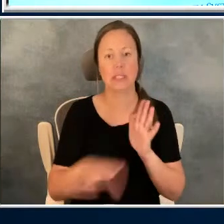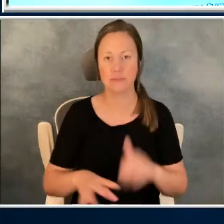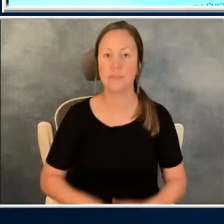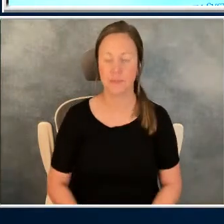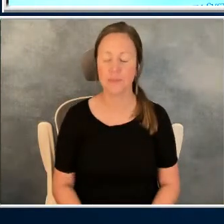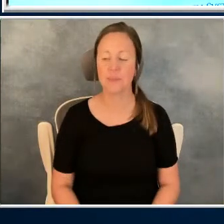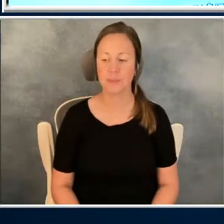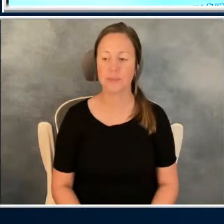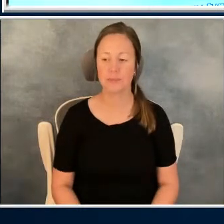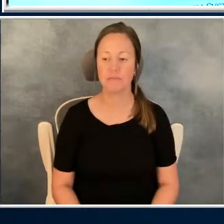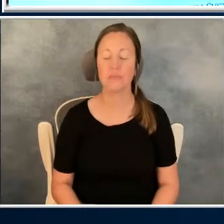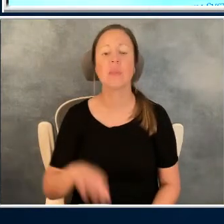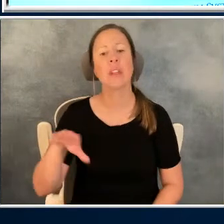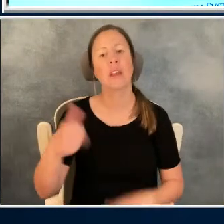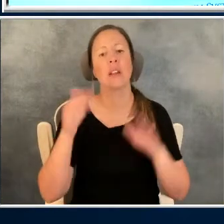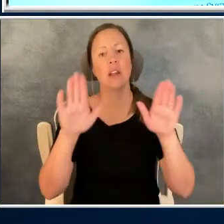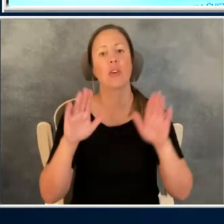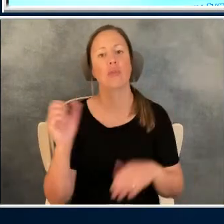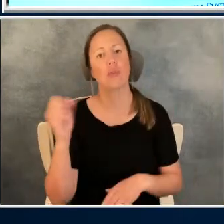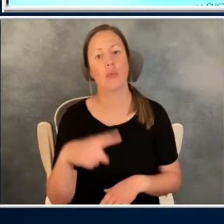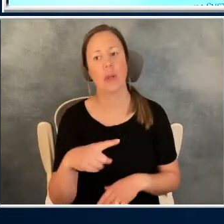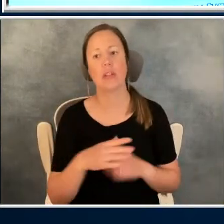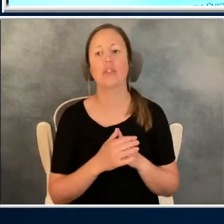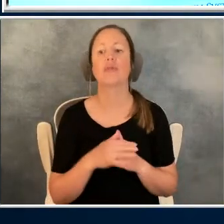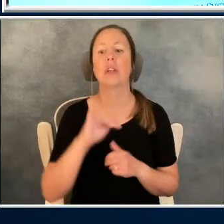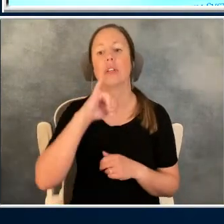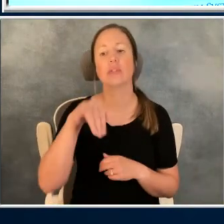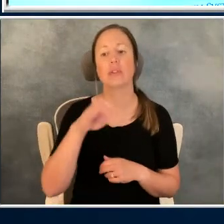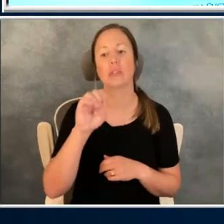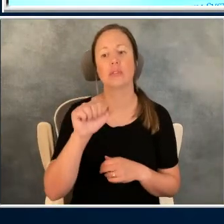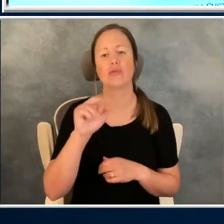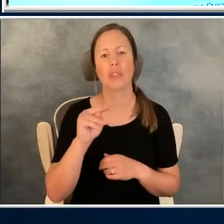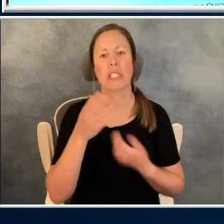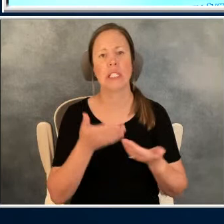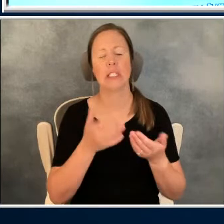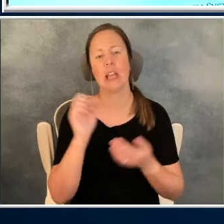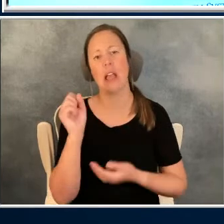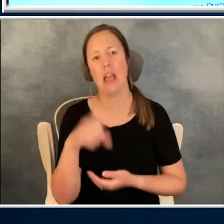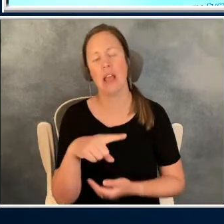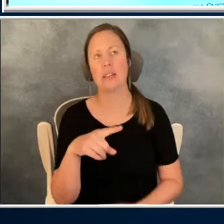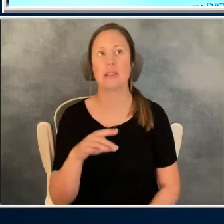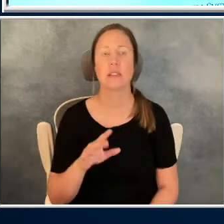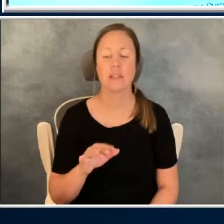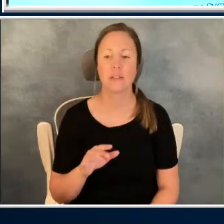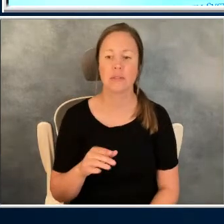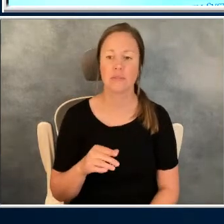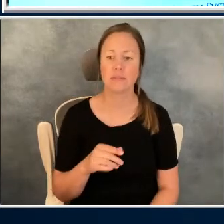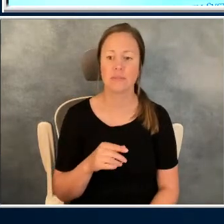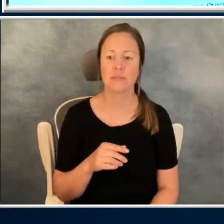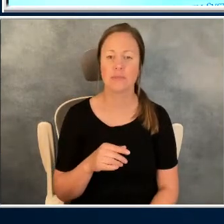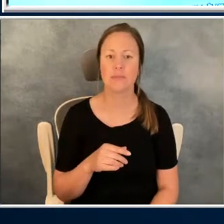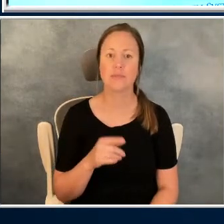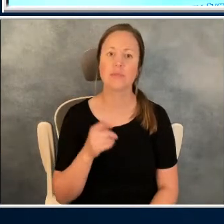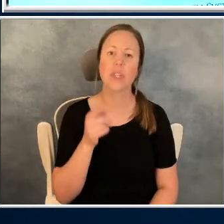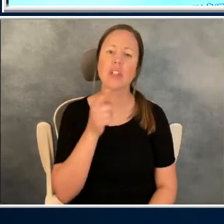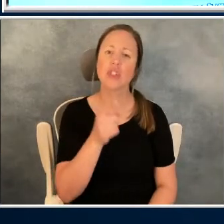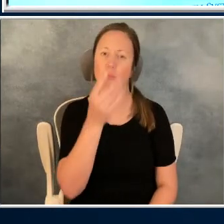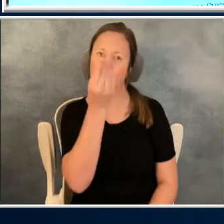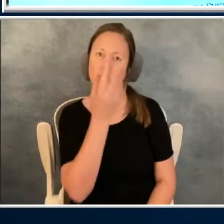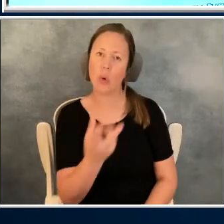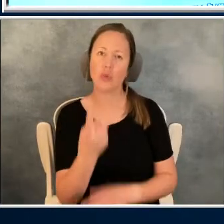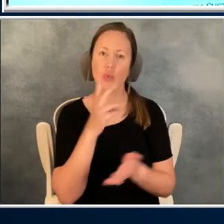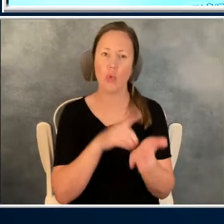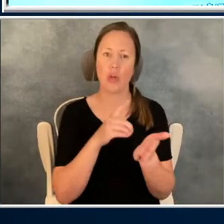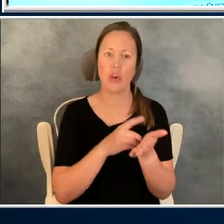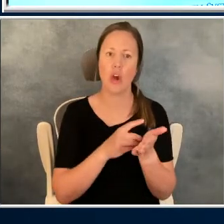of our viewers, Jean Schlotzhauer. She says she was told by 2 doctors that generic Synthroid